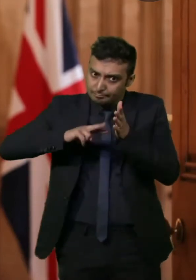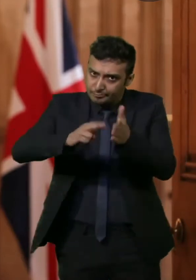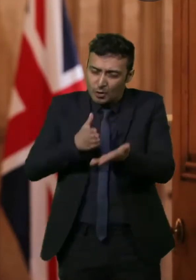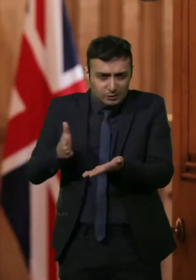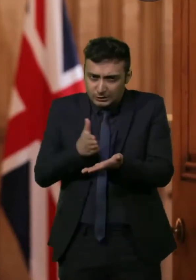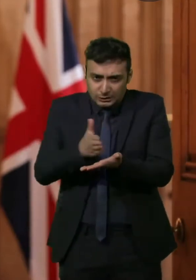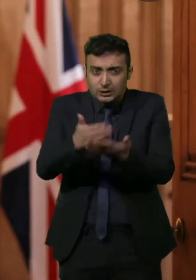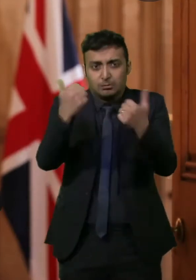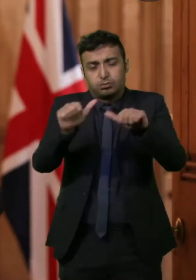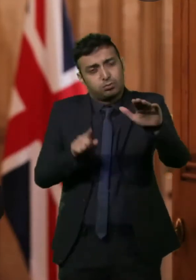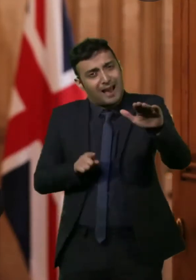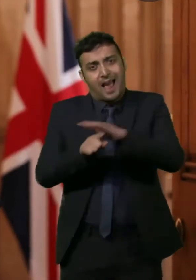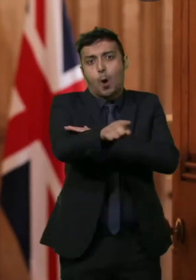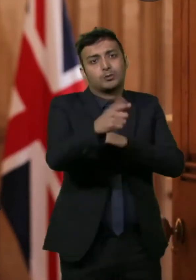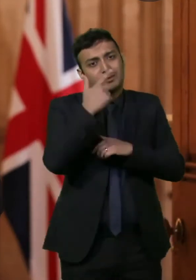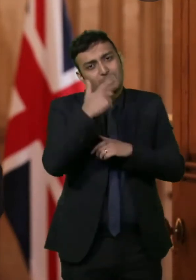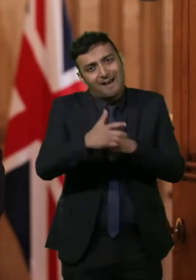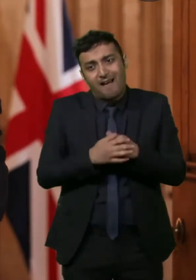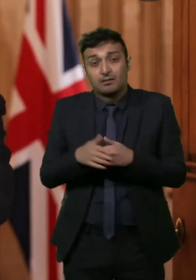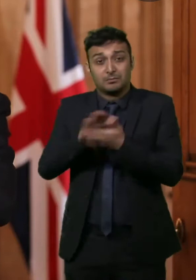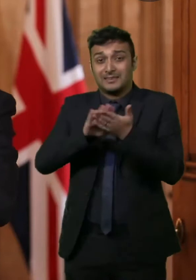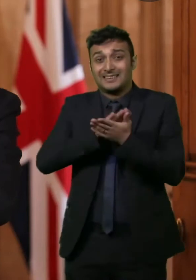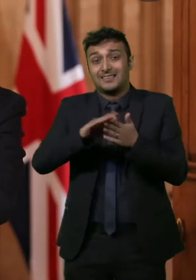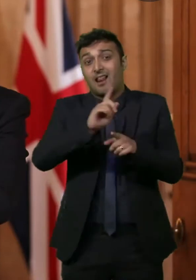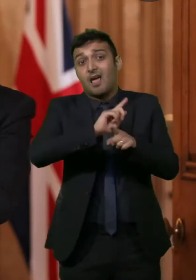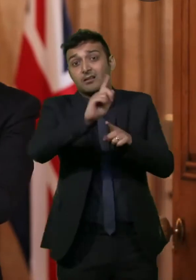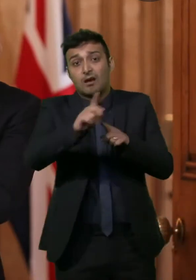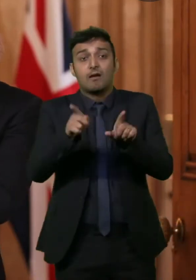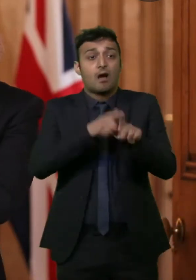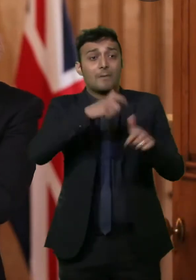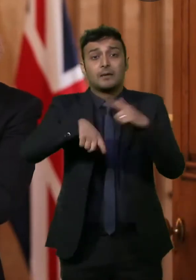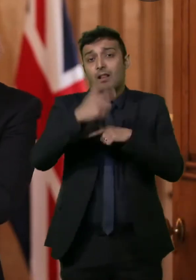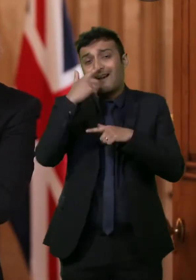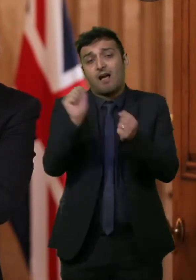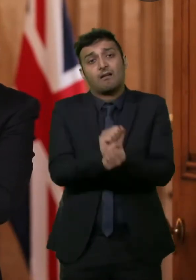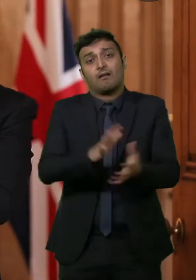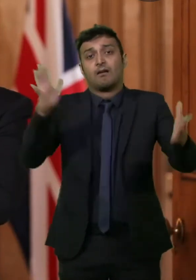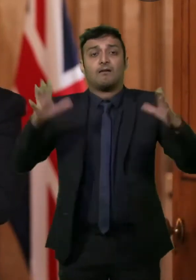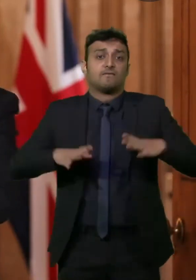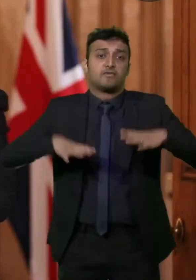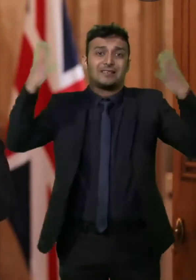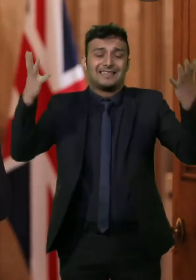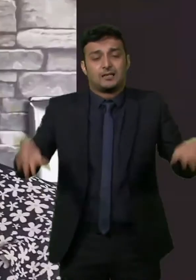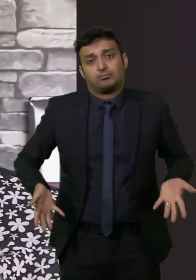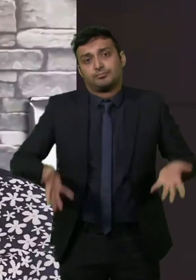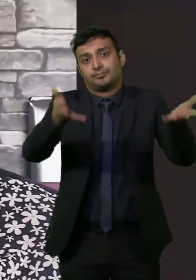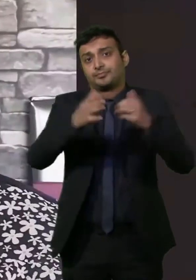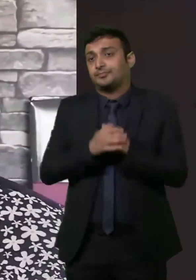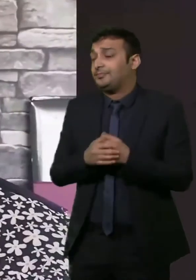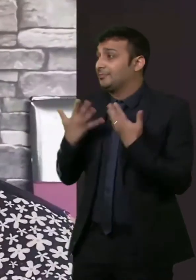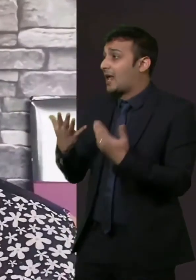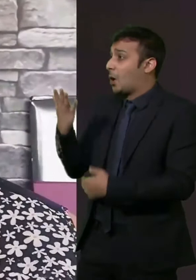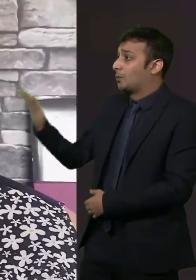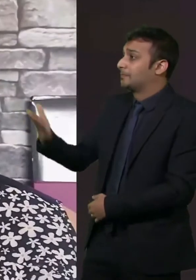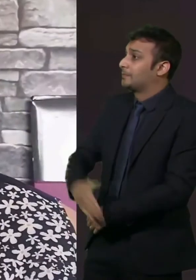the freedom that they need. Let's go to Phoebe from Leeds. I've been hearing a lot